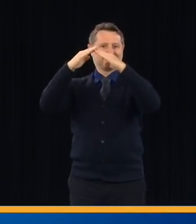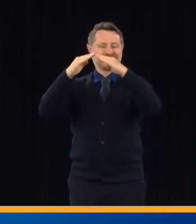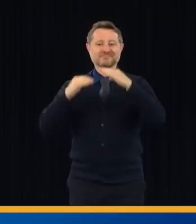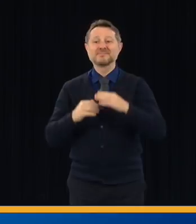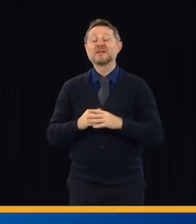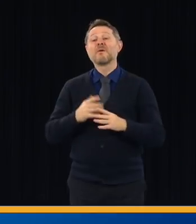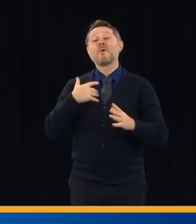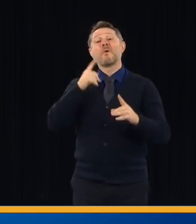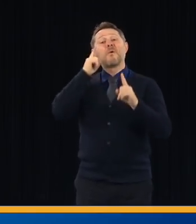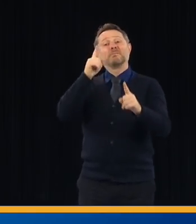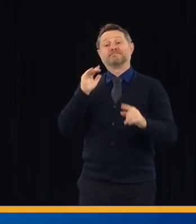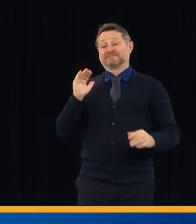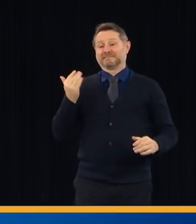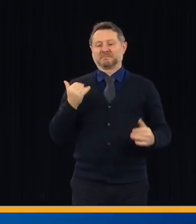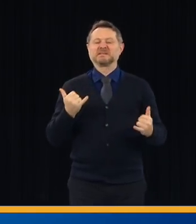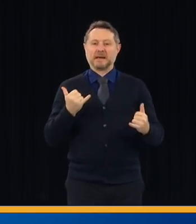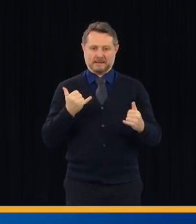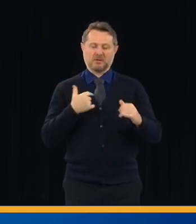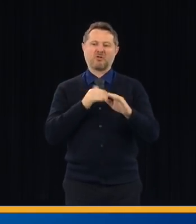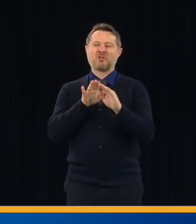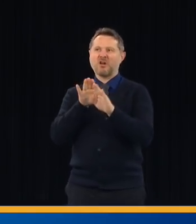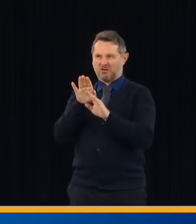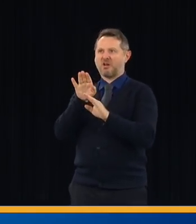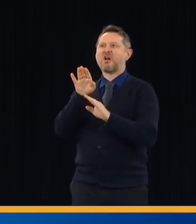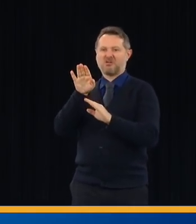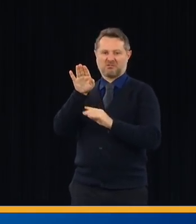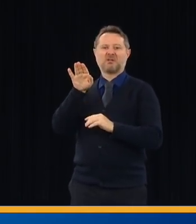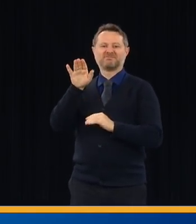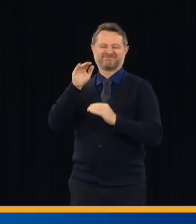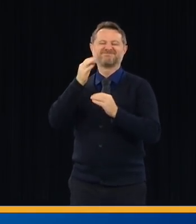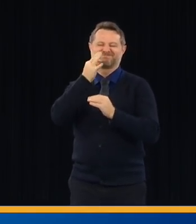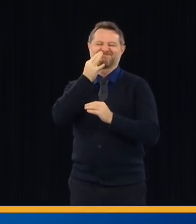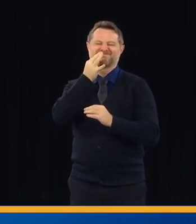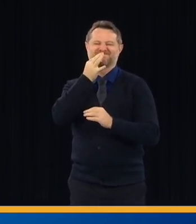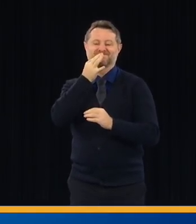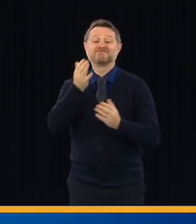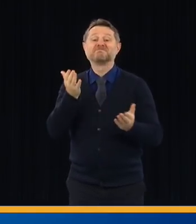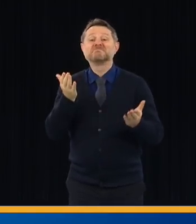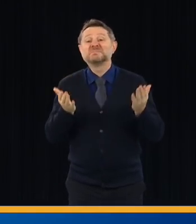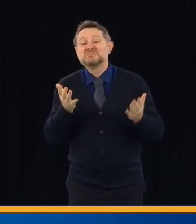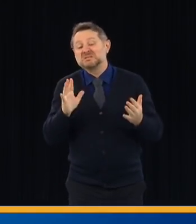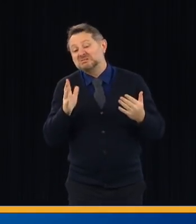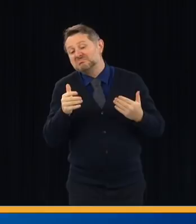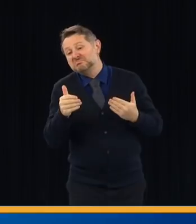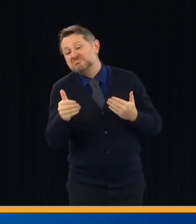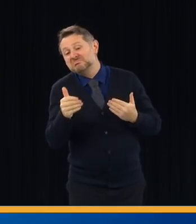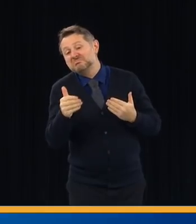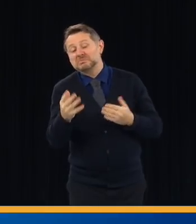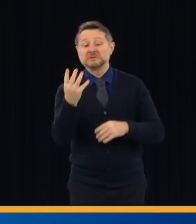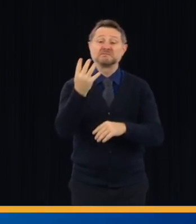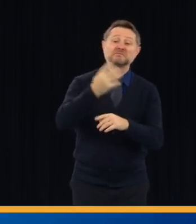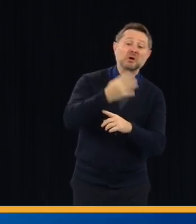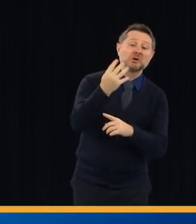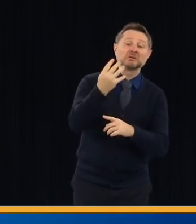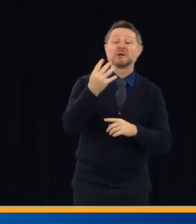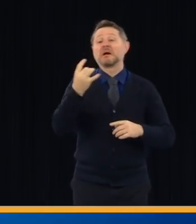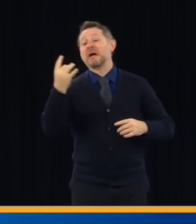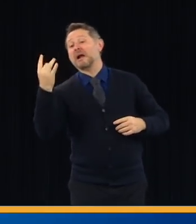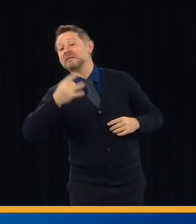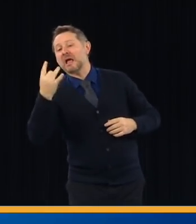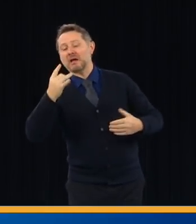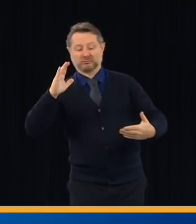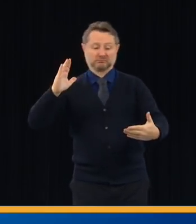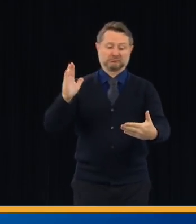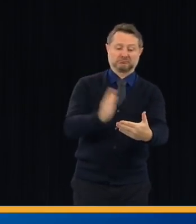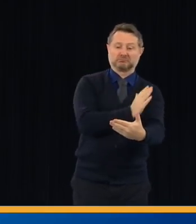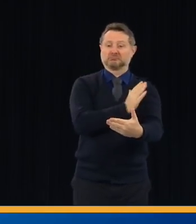somewhere in the 7-day range, 4, 5, 6, 7, 8-day range. Nobody can give you